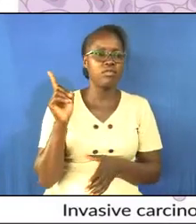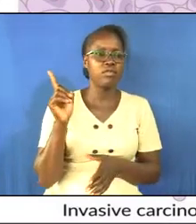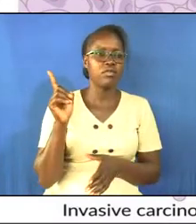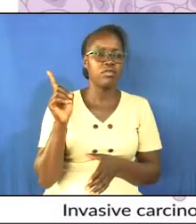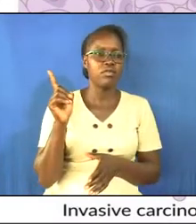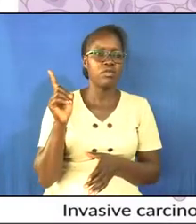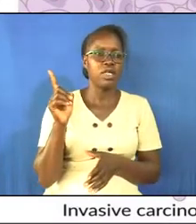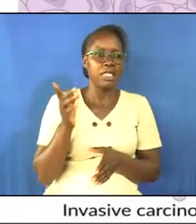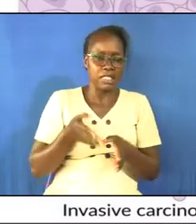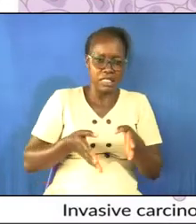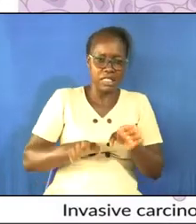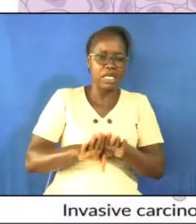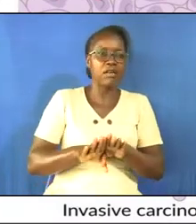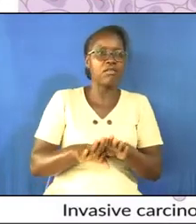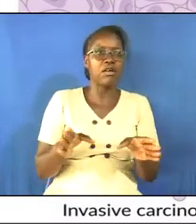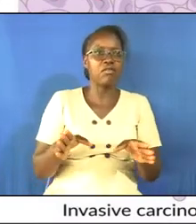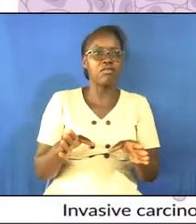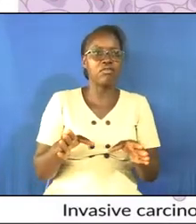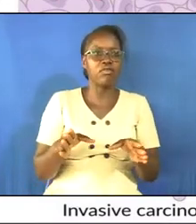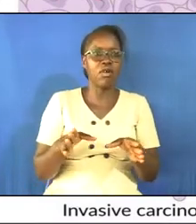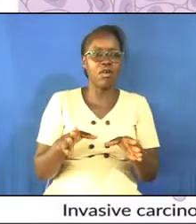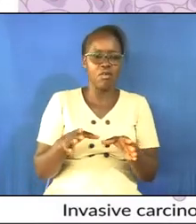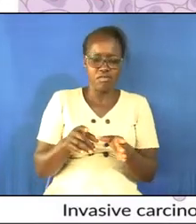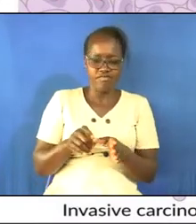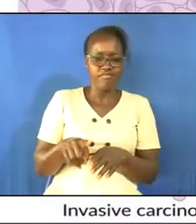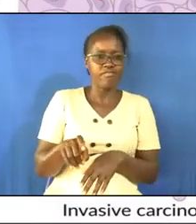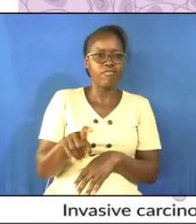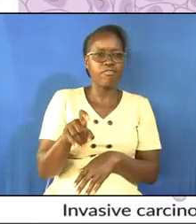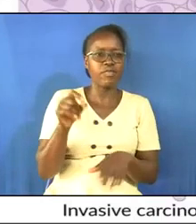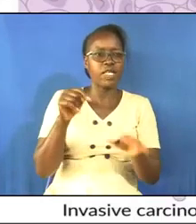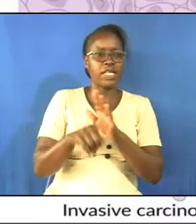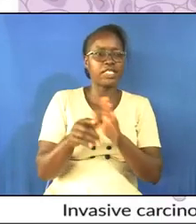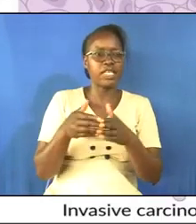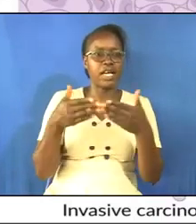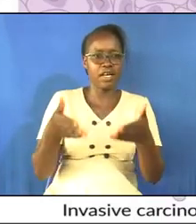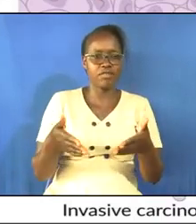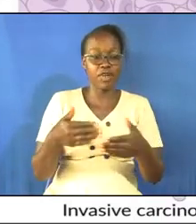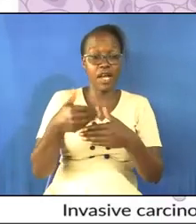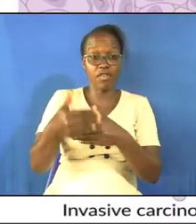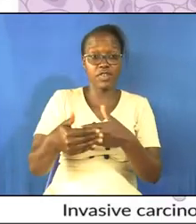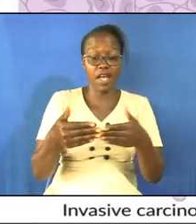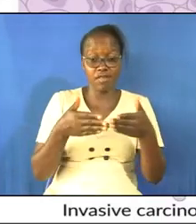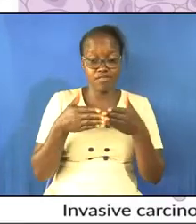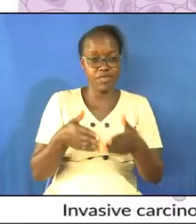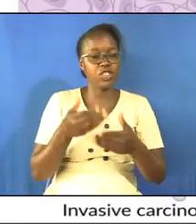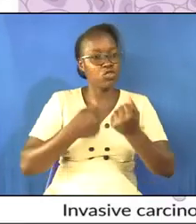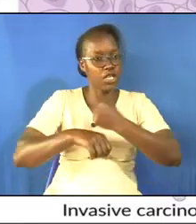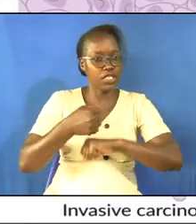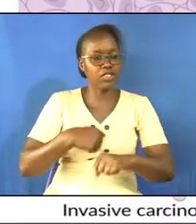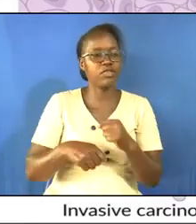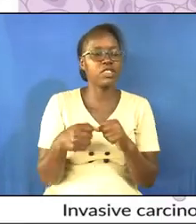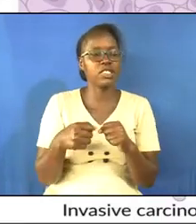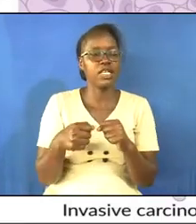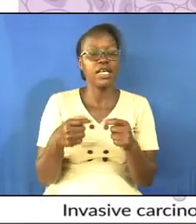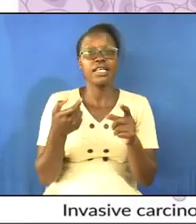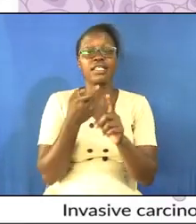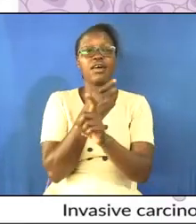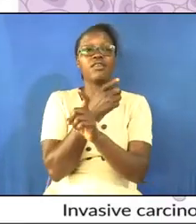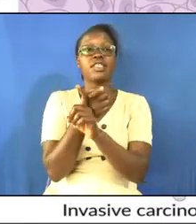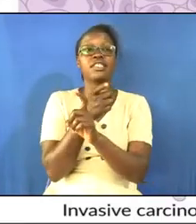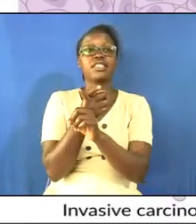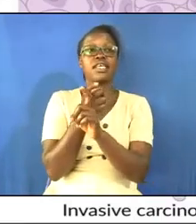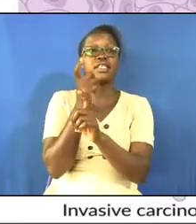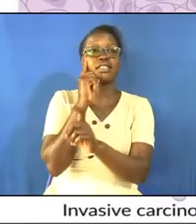viral particles to enter after sexual exposure. Now these virus will go and infect epithelial cells that we are seeing down